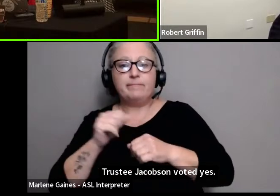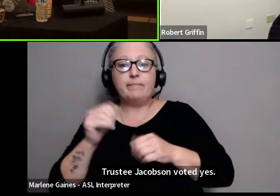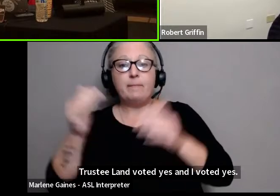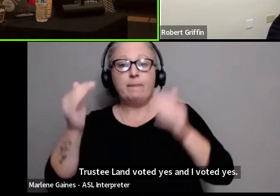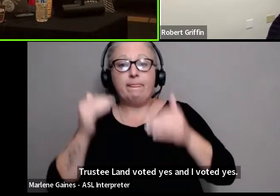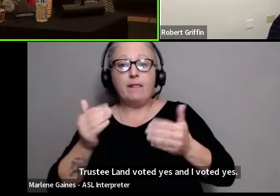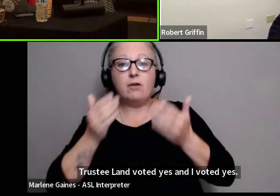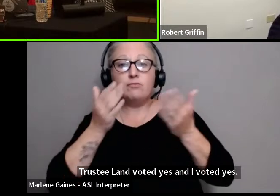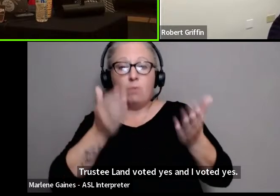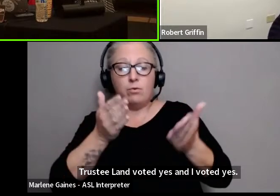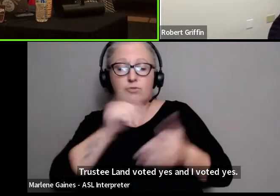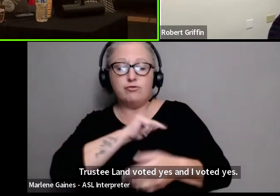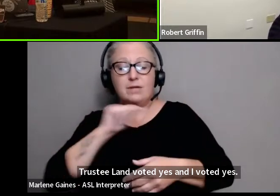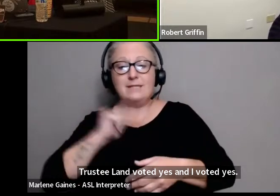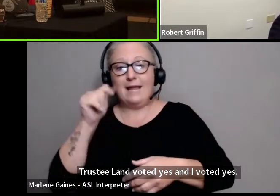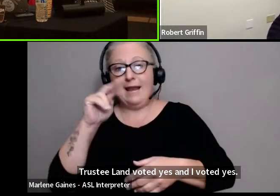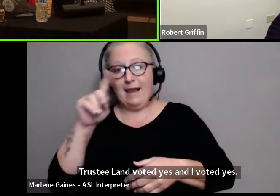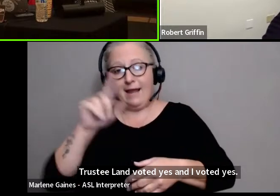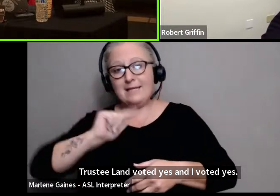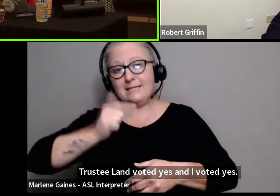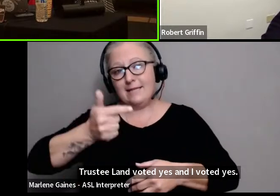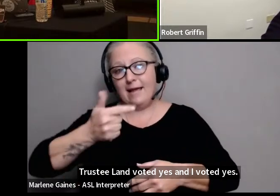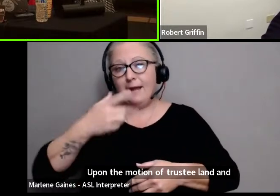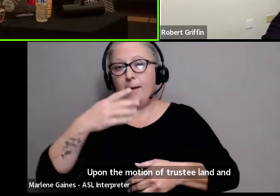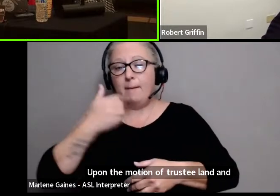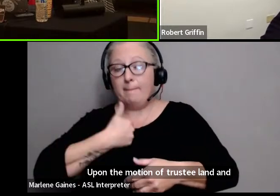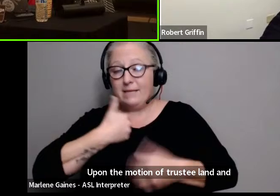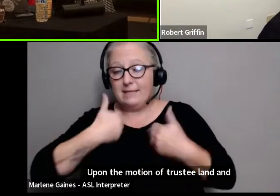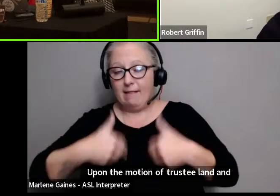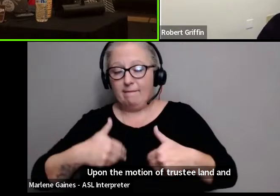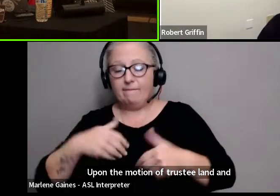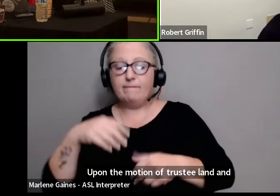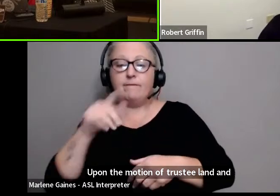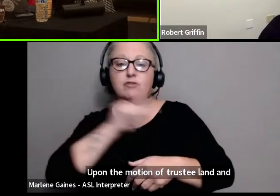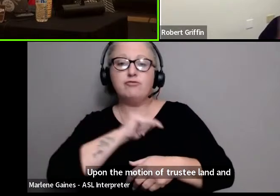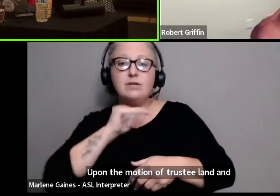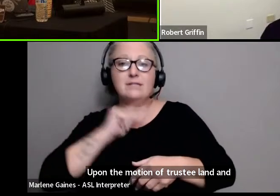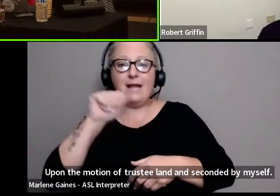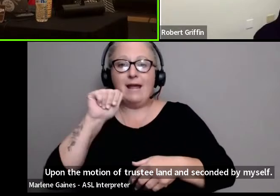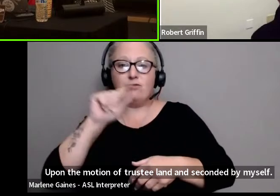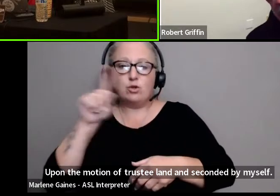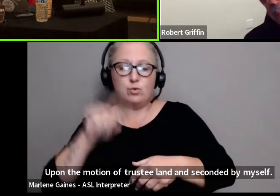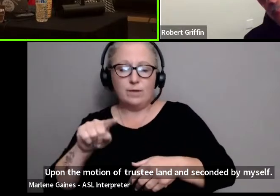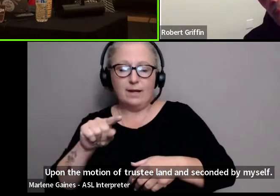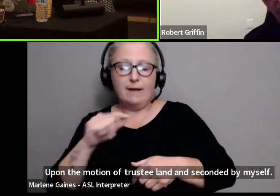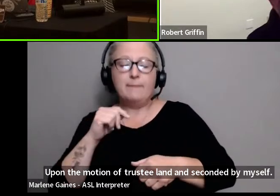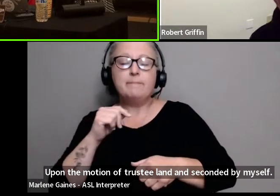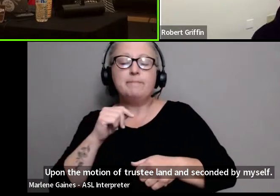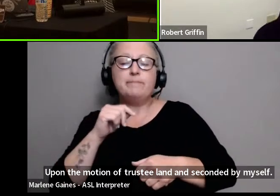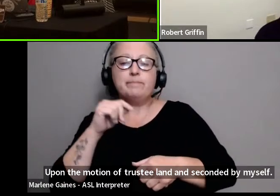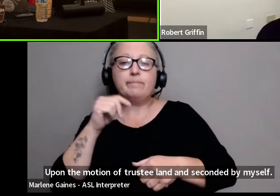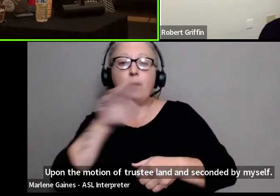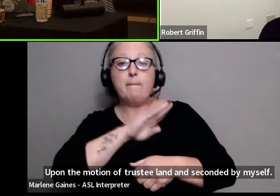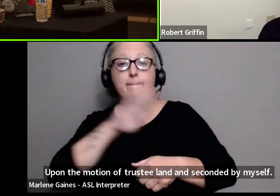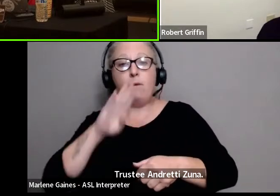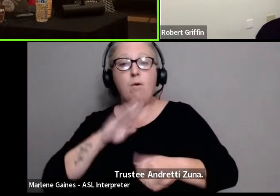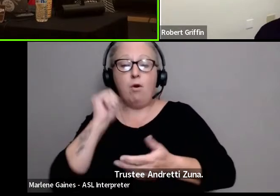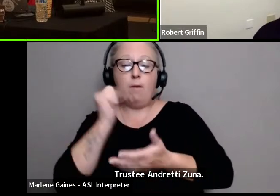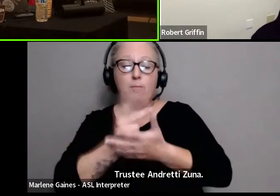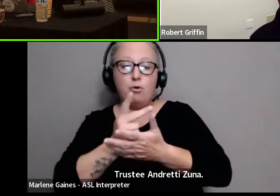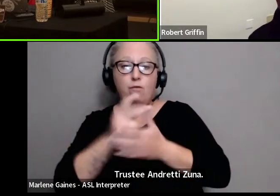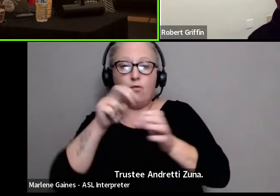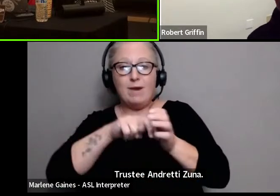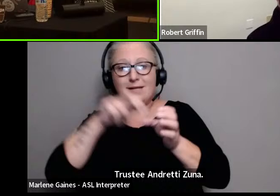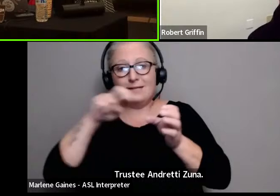of Trustee Land and seconded by myself, Trustee Andrade Zuniga, the board approved the resignation